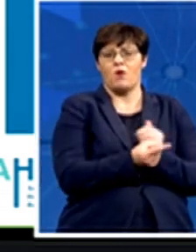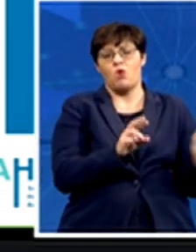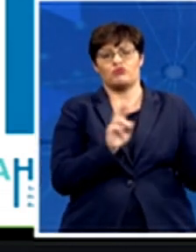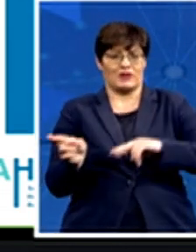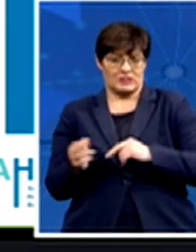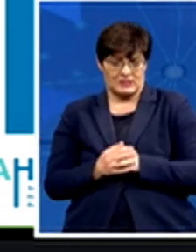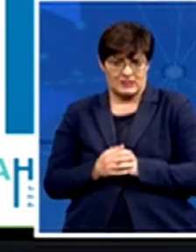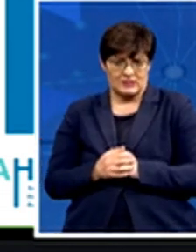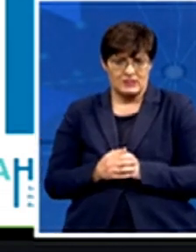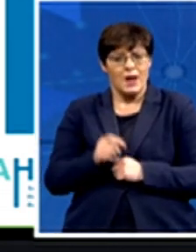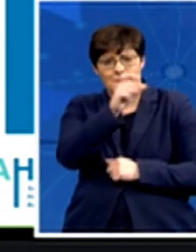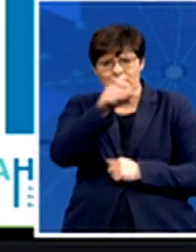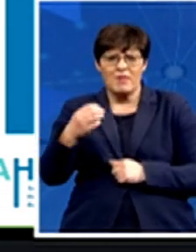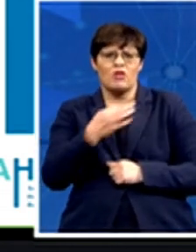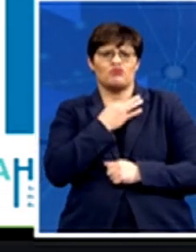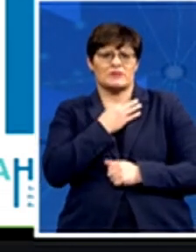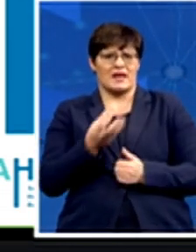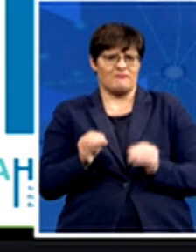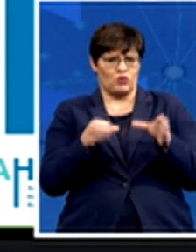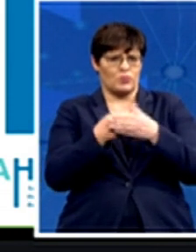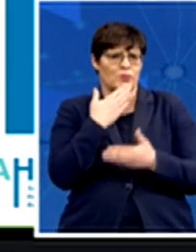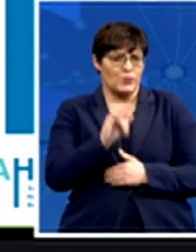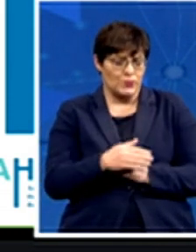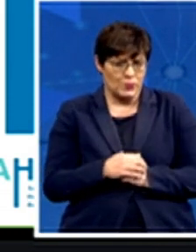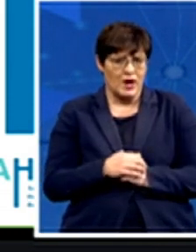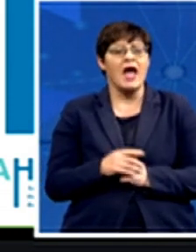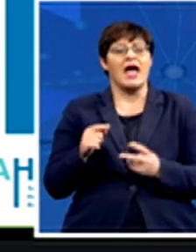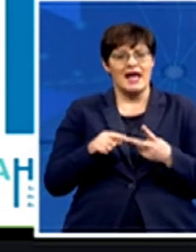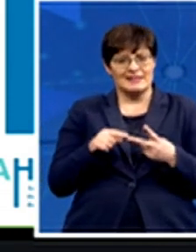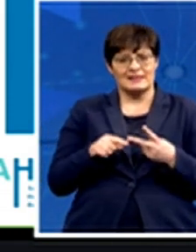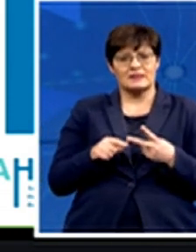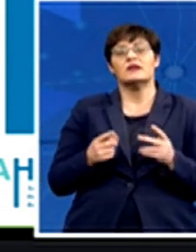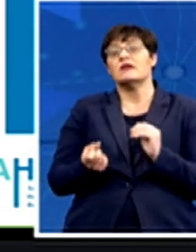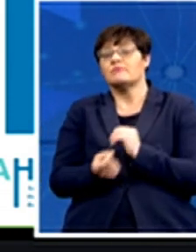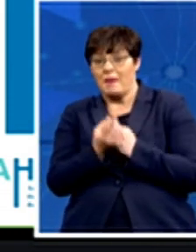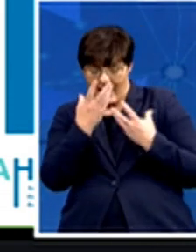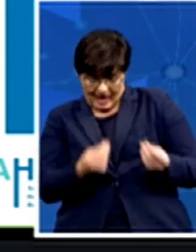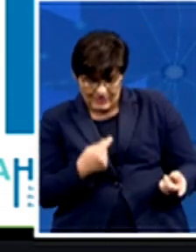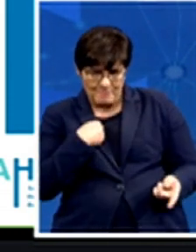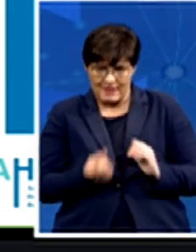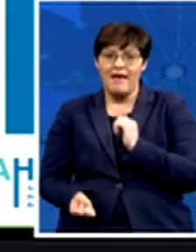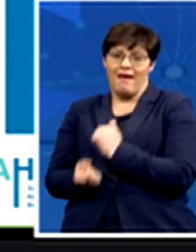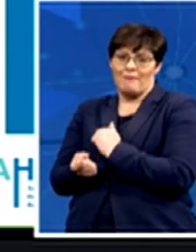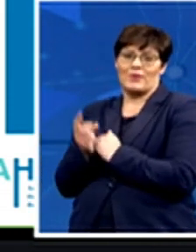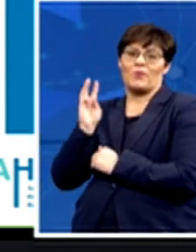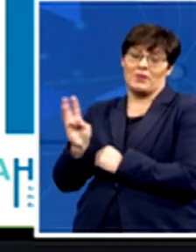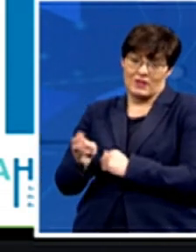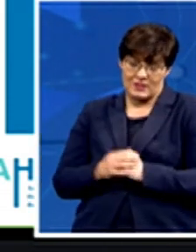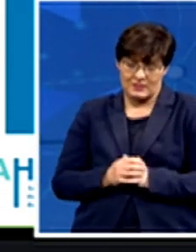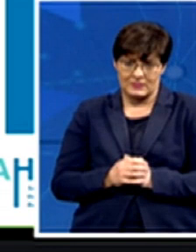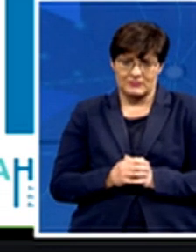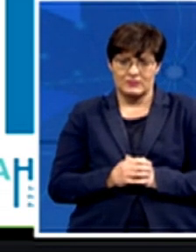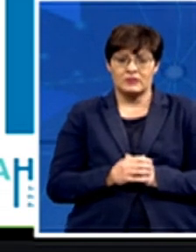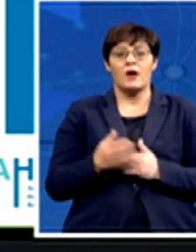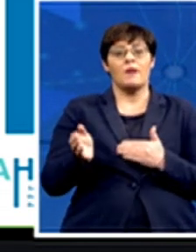are underlying the occurrence of those adverse drug reactions or events. And then furthermore, we do estimation of